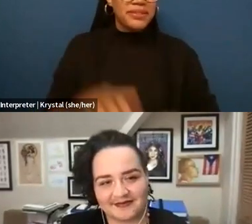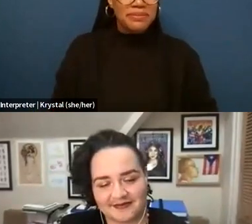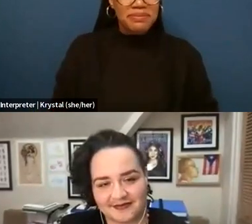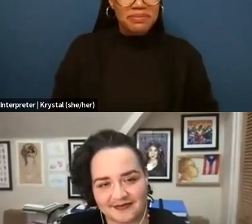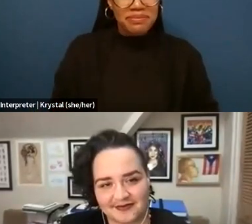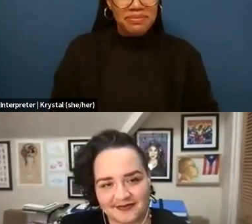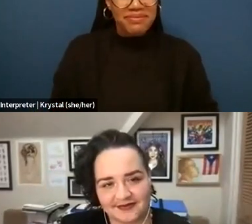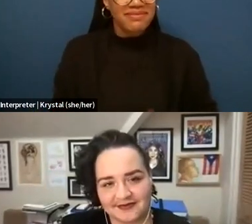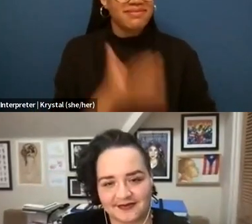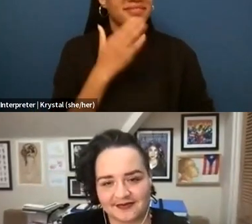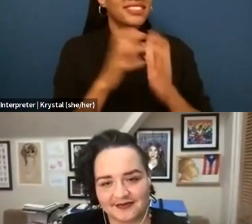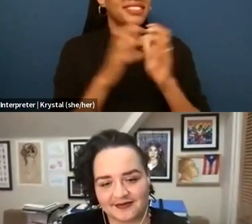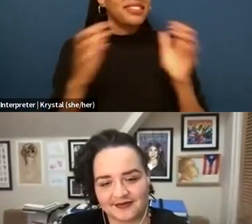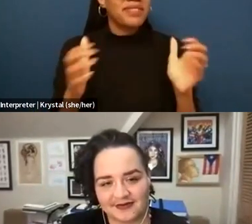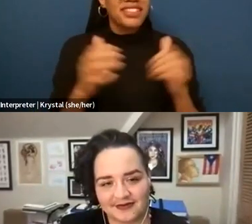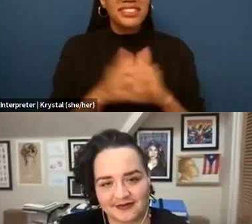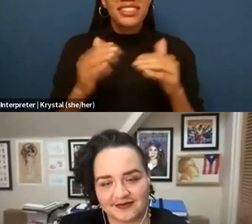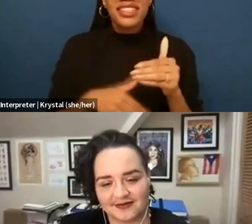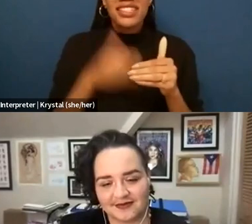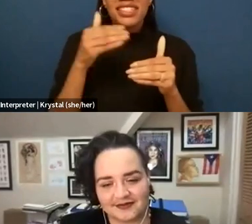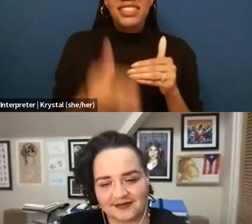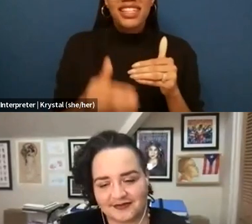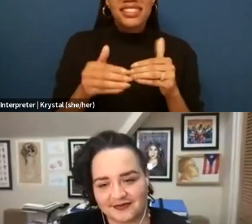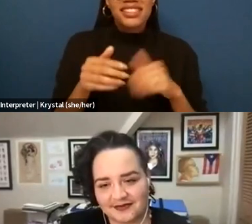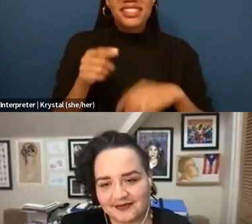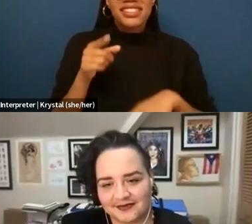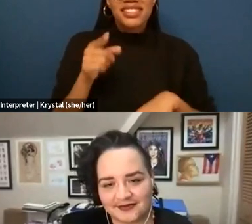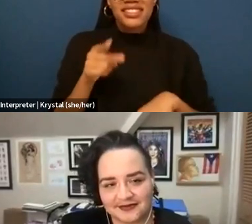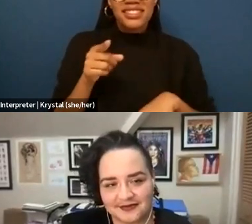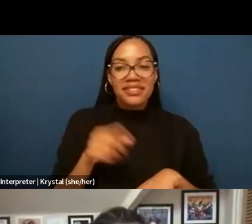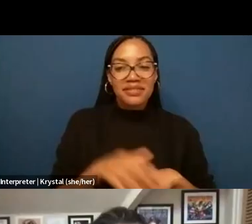Thank you so much. And next we'll hear from Vesper.